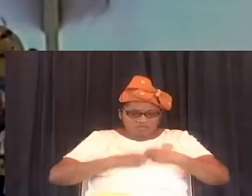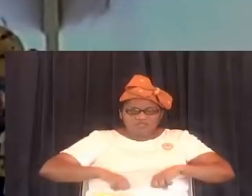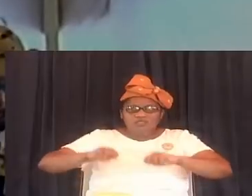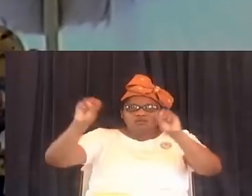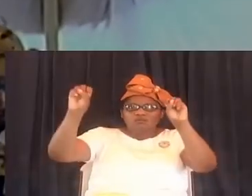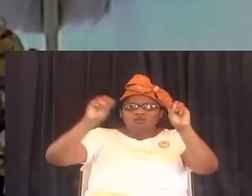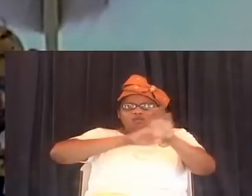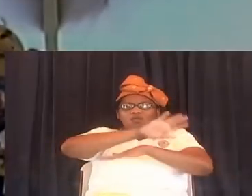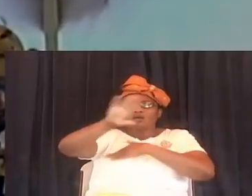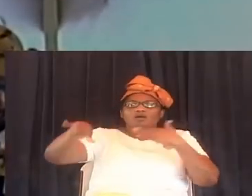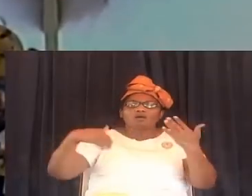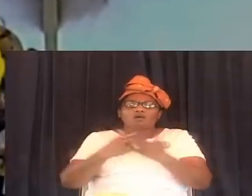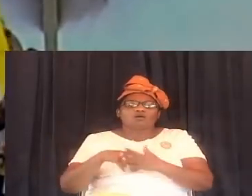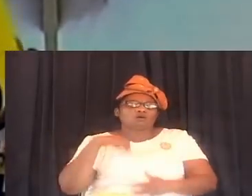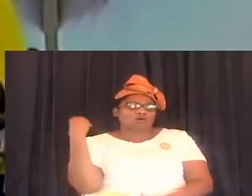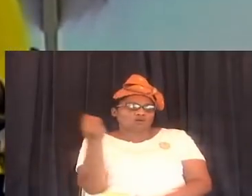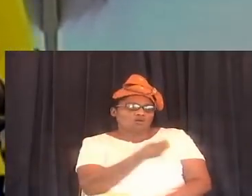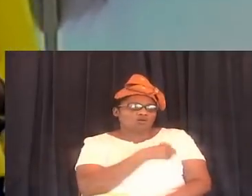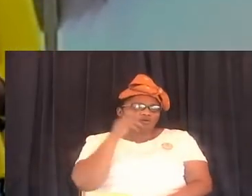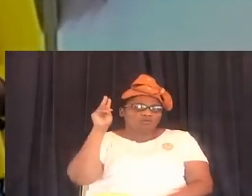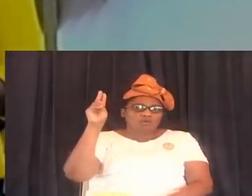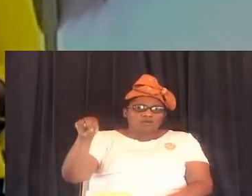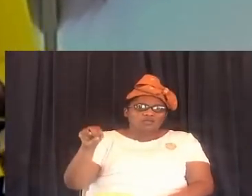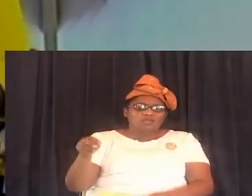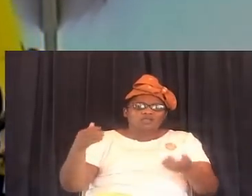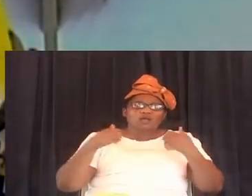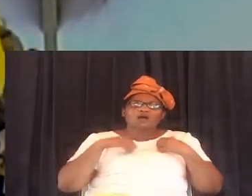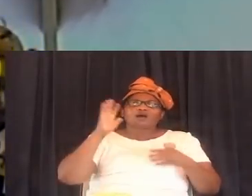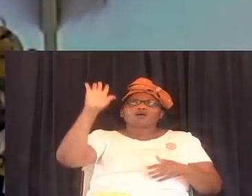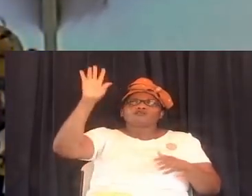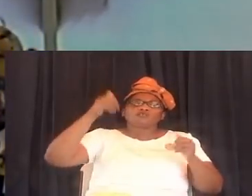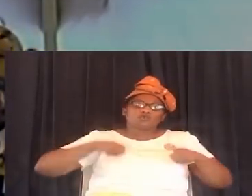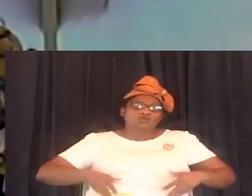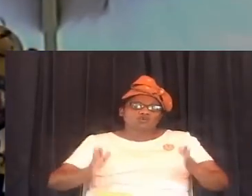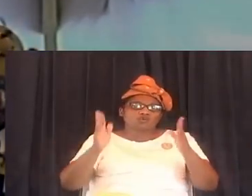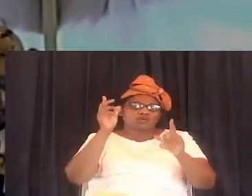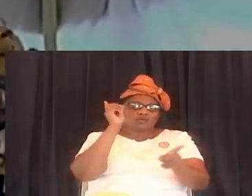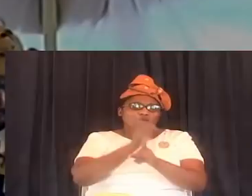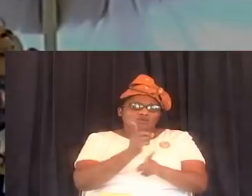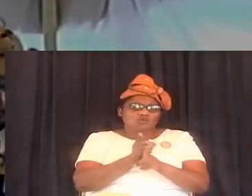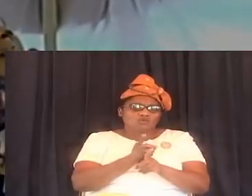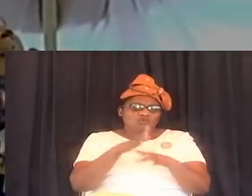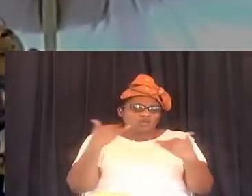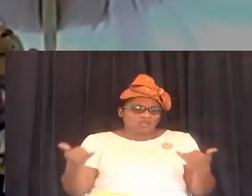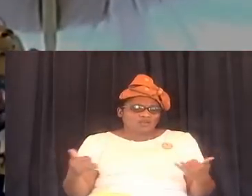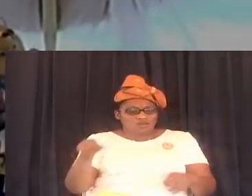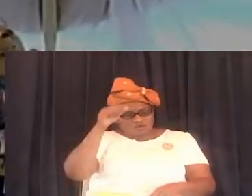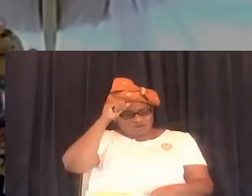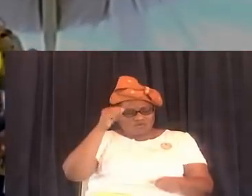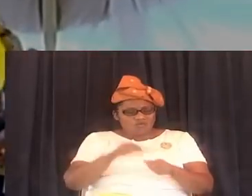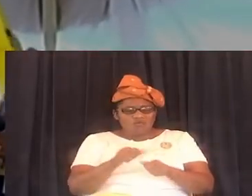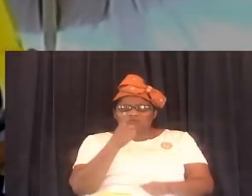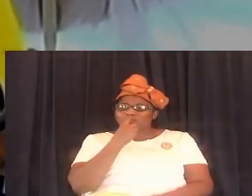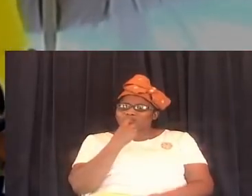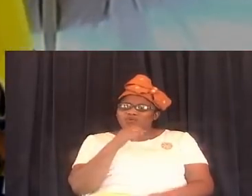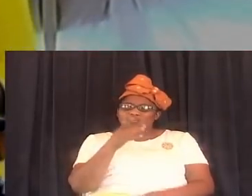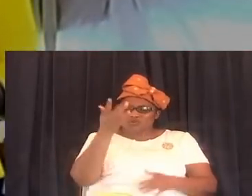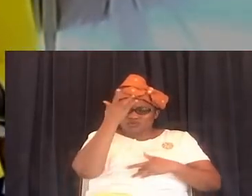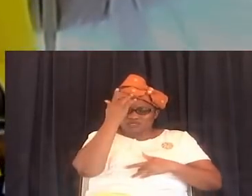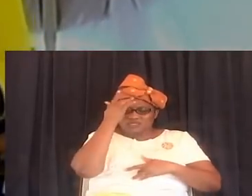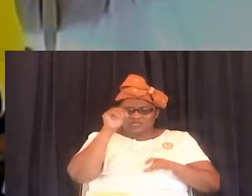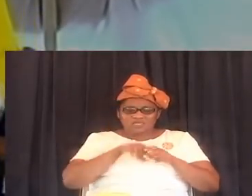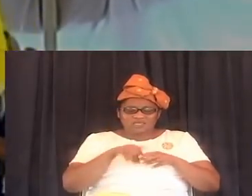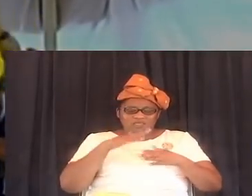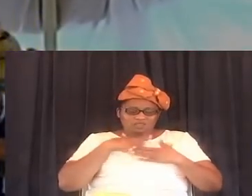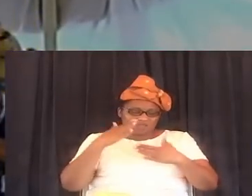glory. Father God, we're asking you to have your way right now. Remember those that are sick within their body. Lungs,